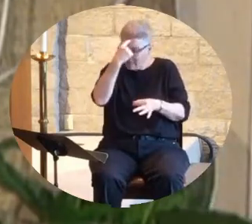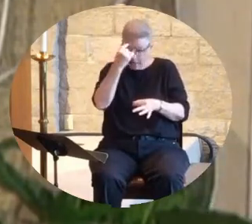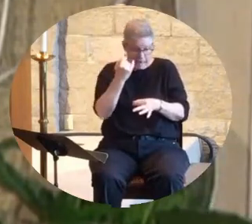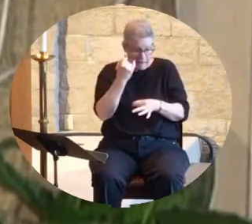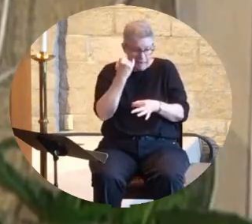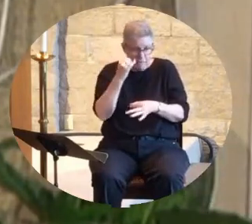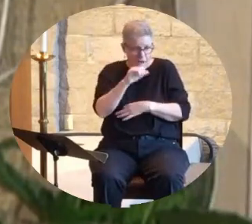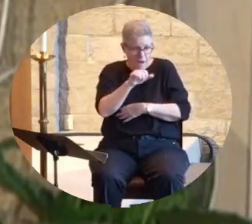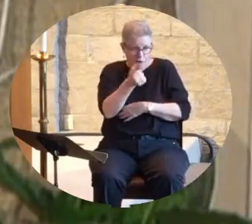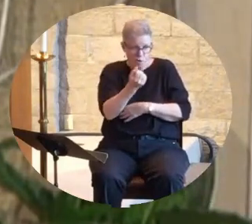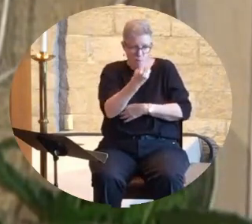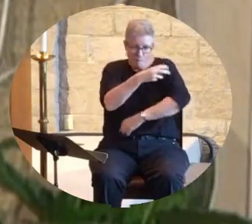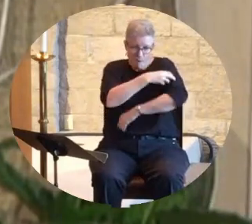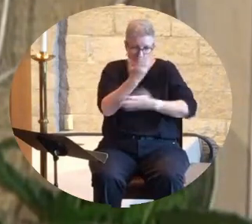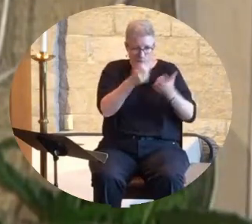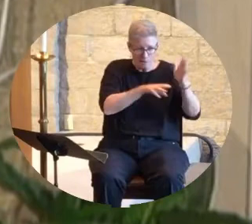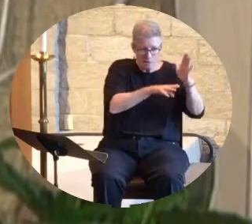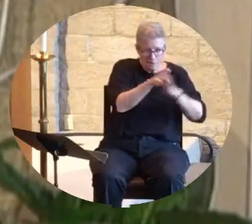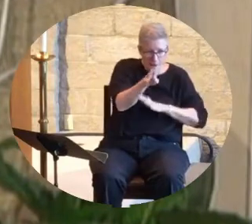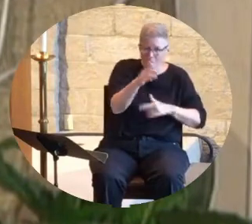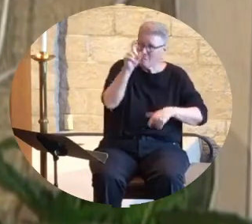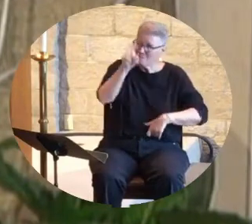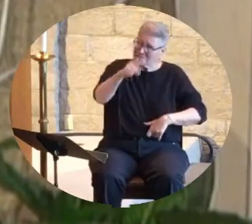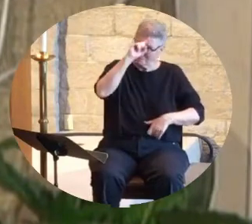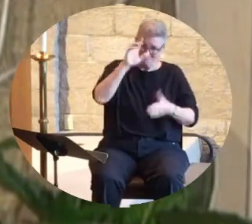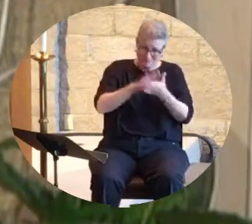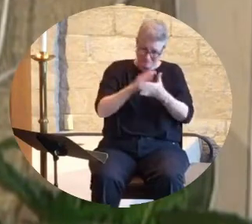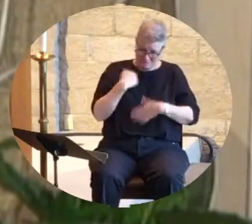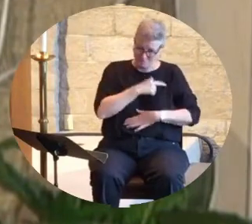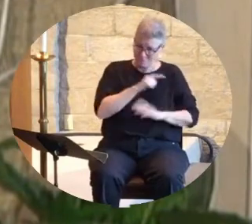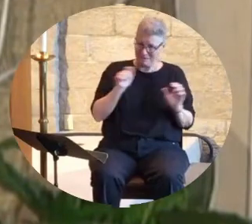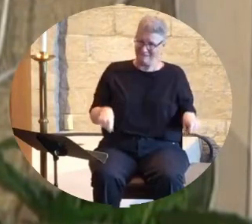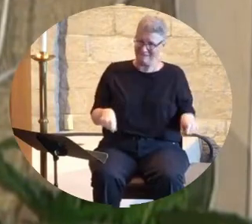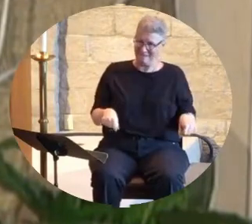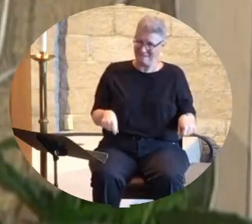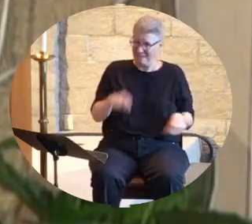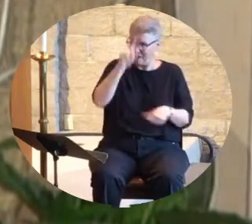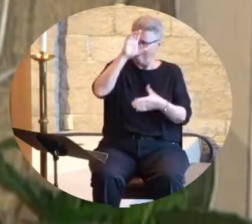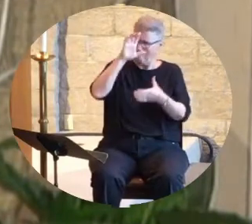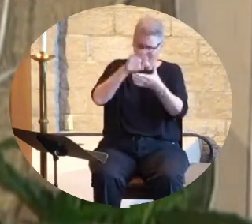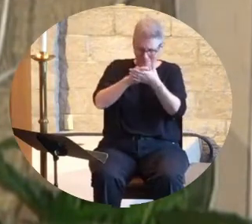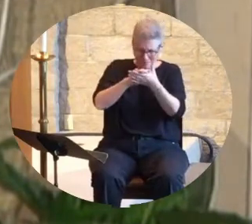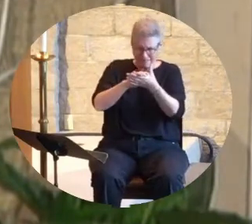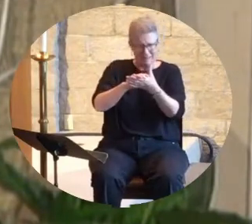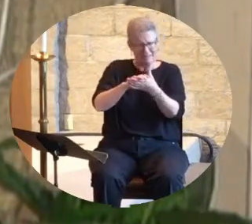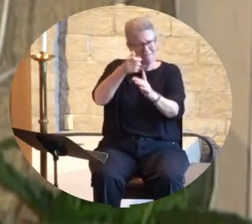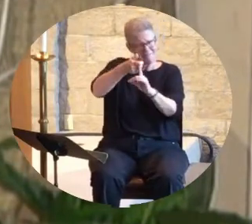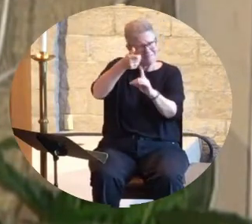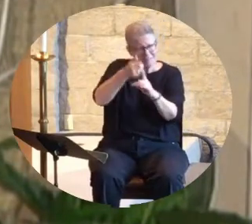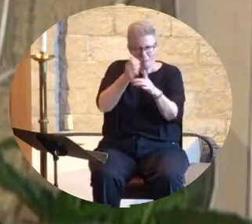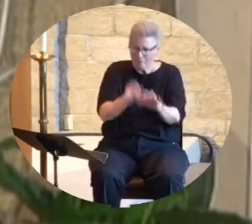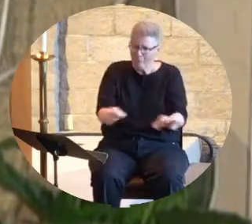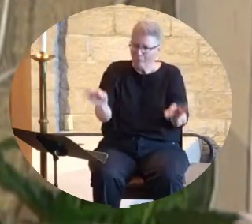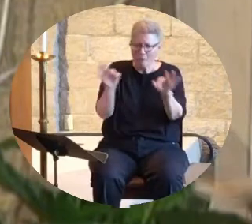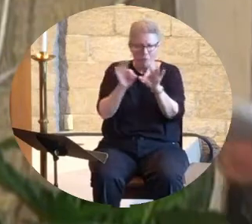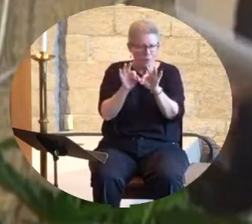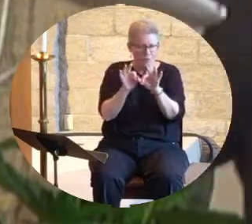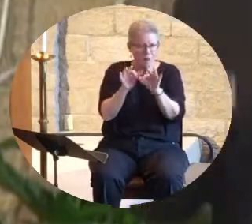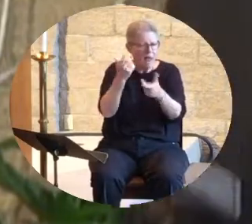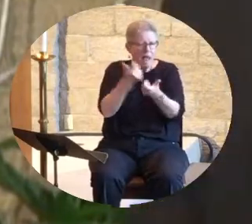can. We have to believe that we can. Of course, belief is so important in everything that we do. It is that